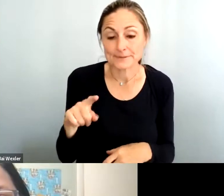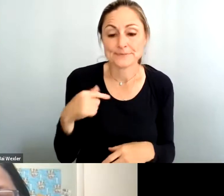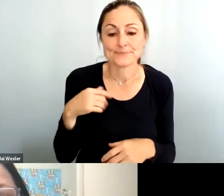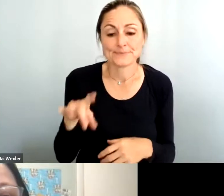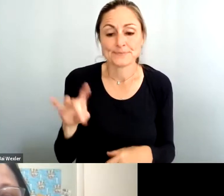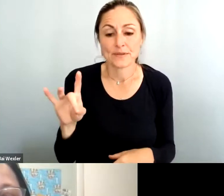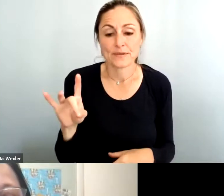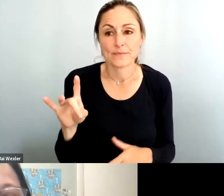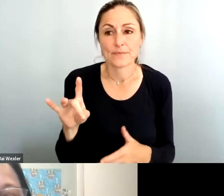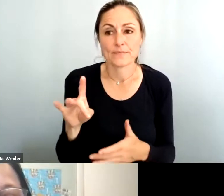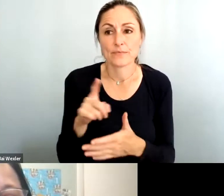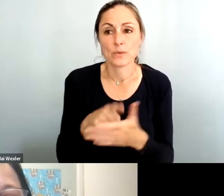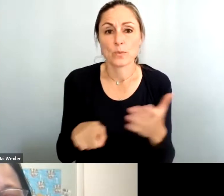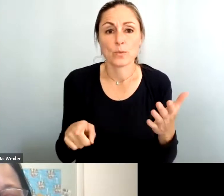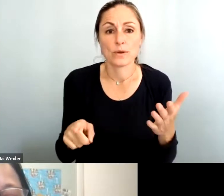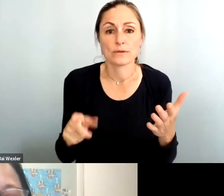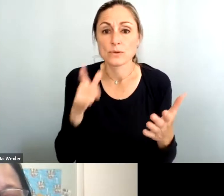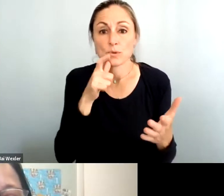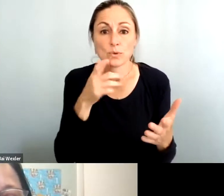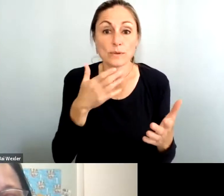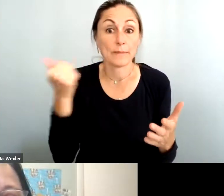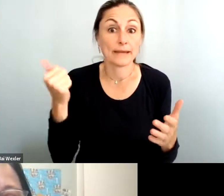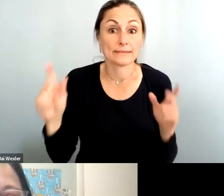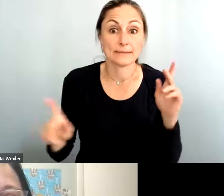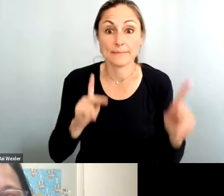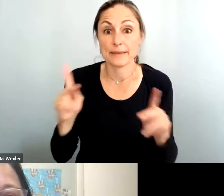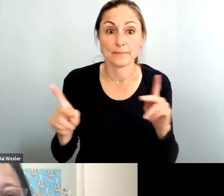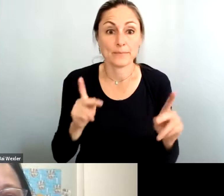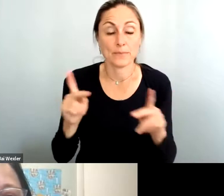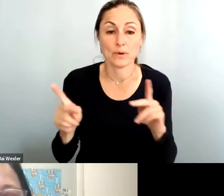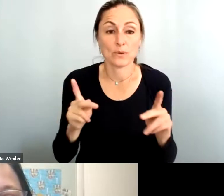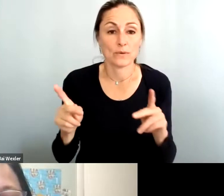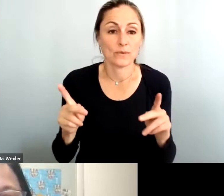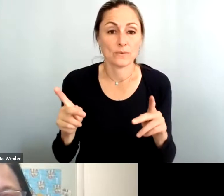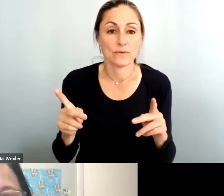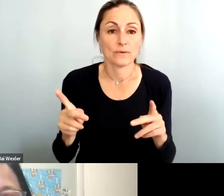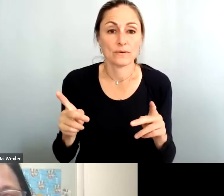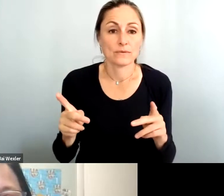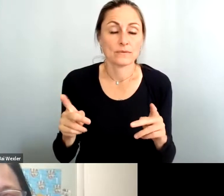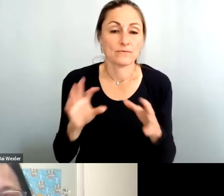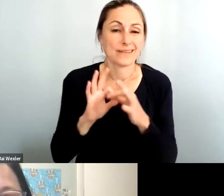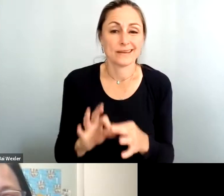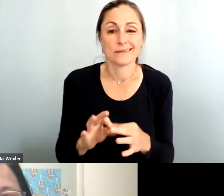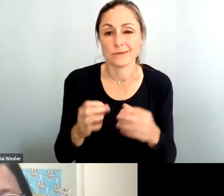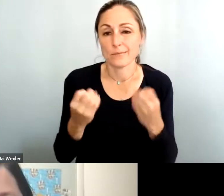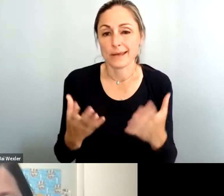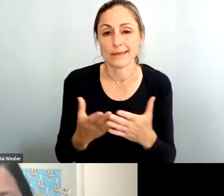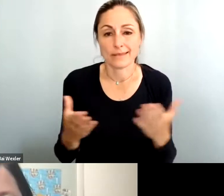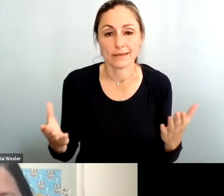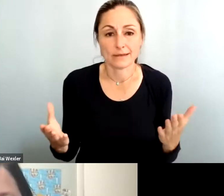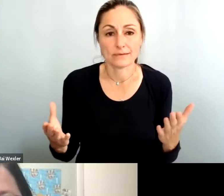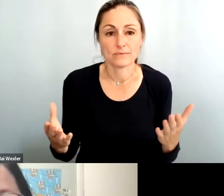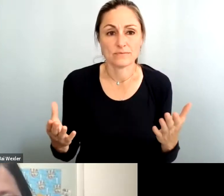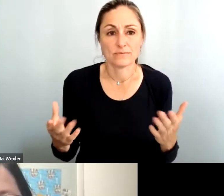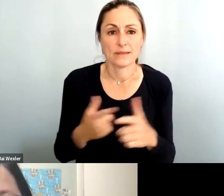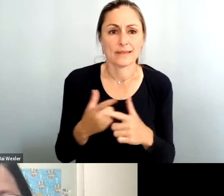out who are the best people in terms of all sorts of things to actually then do the